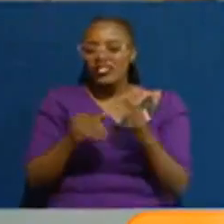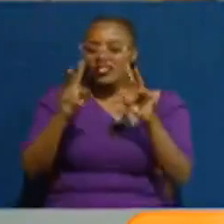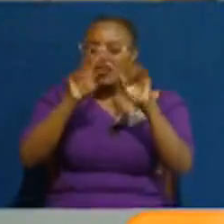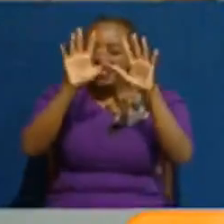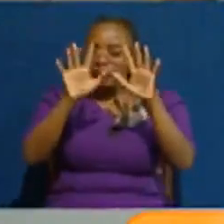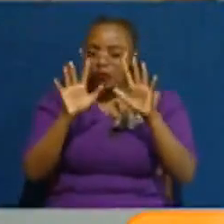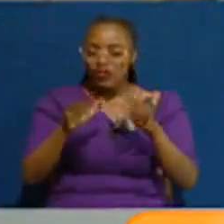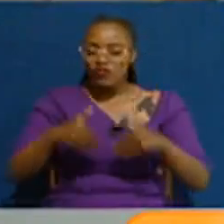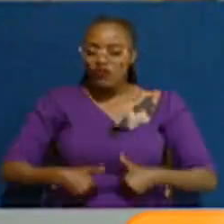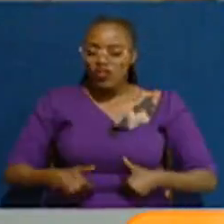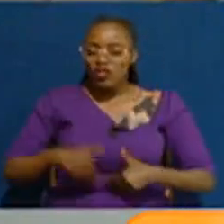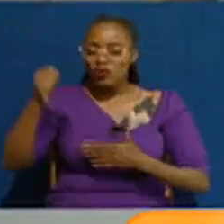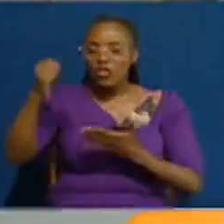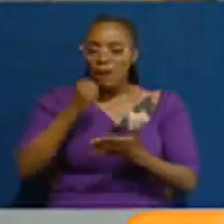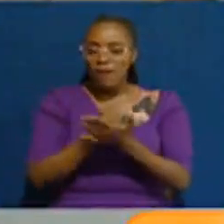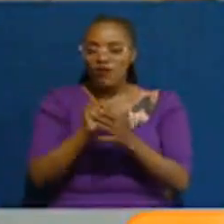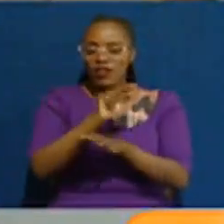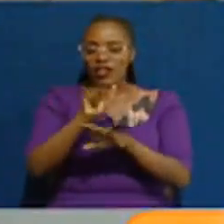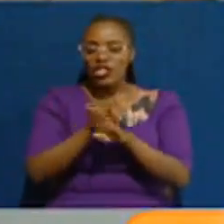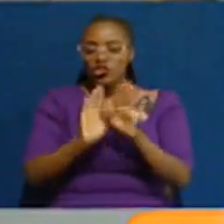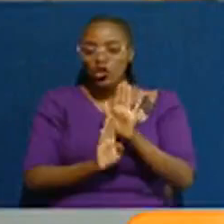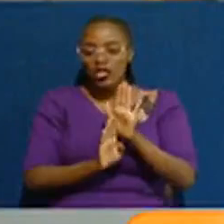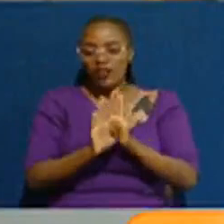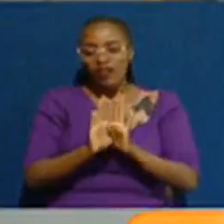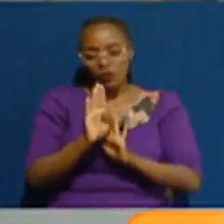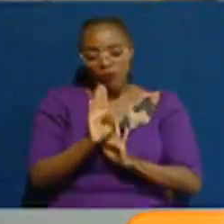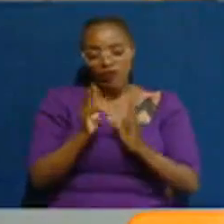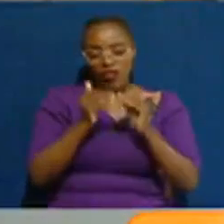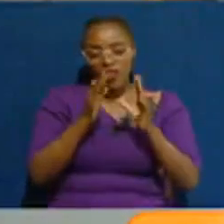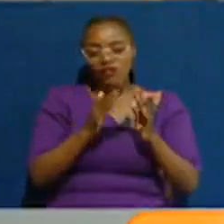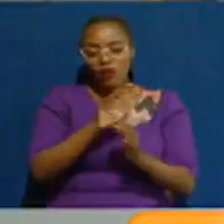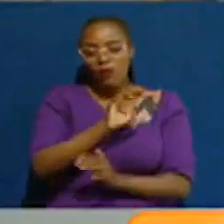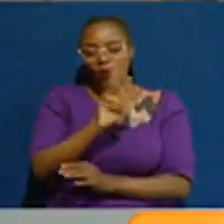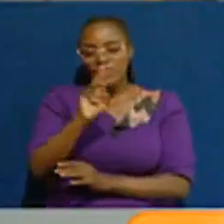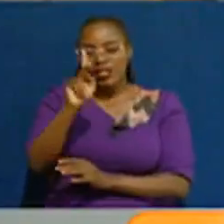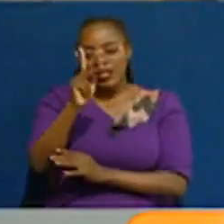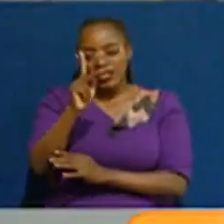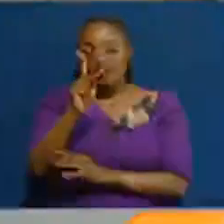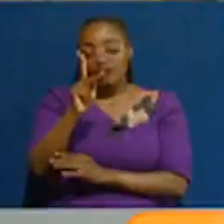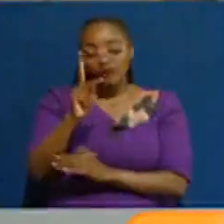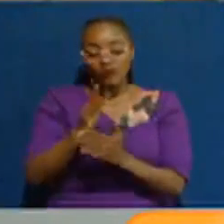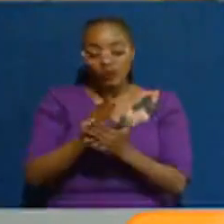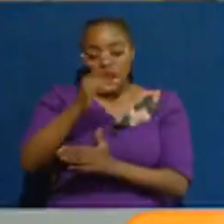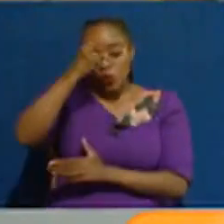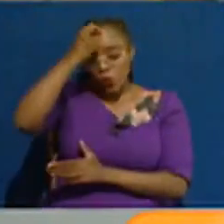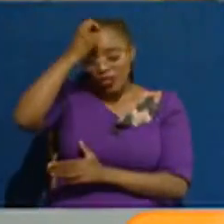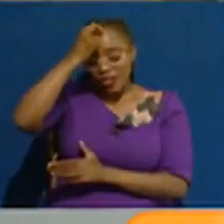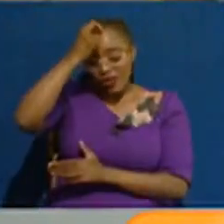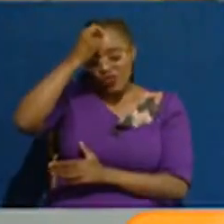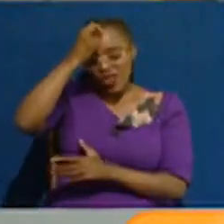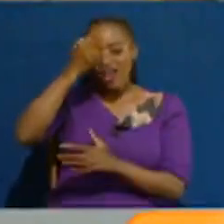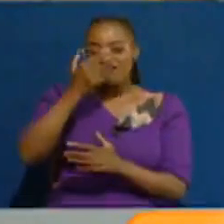youth employment and national development. Leaders from Western Kenya, led by the National Assembly Speaker Moses